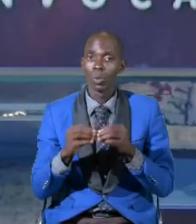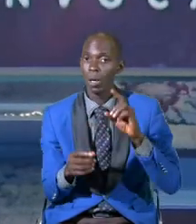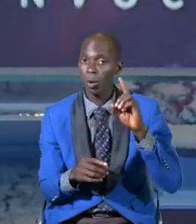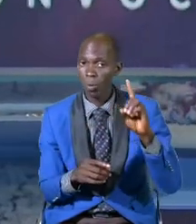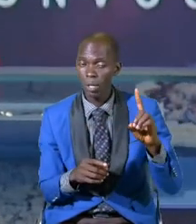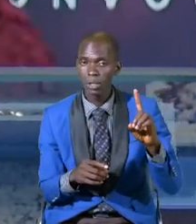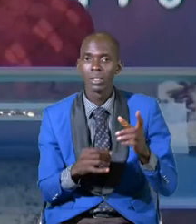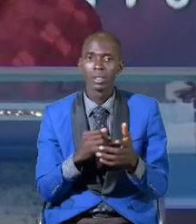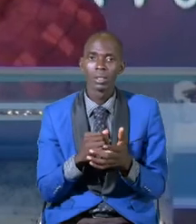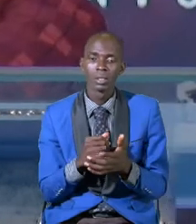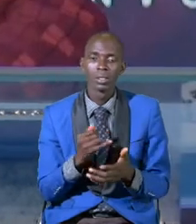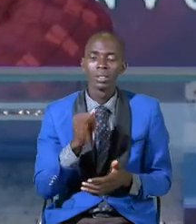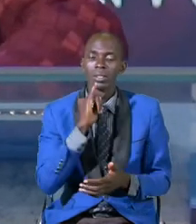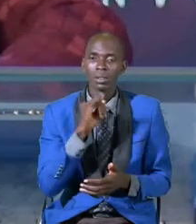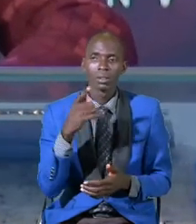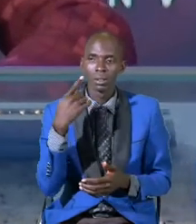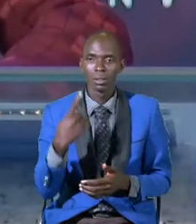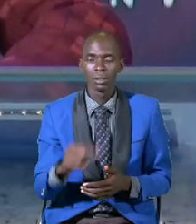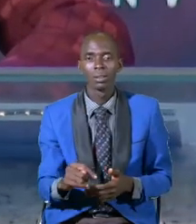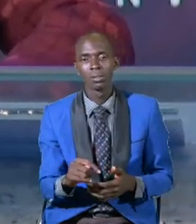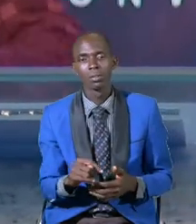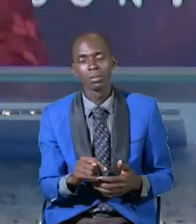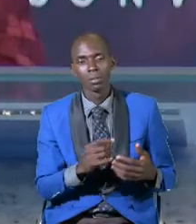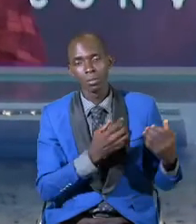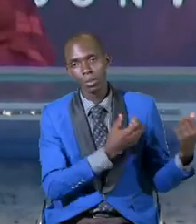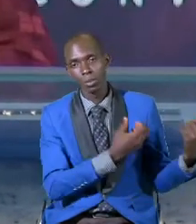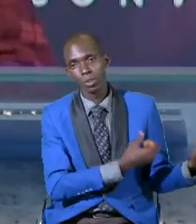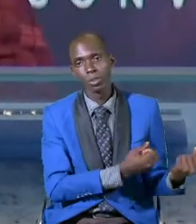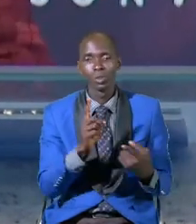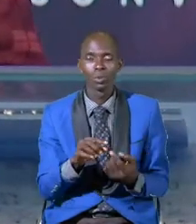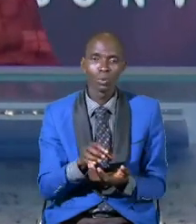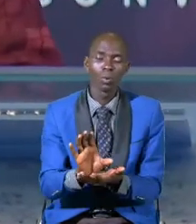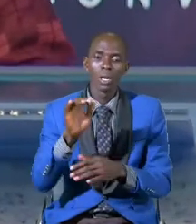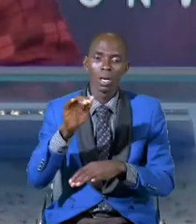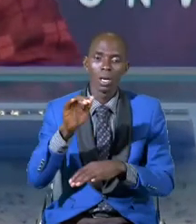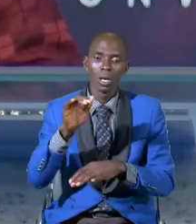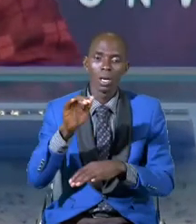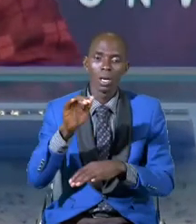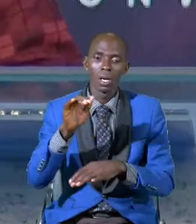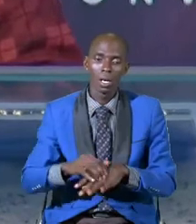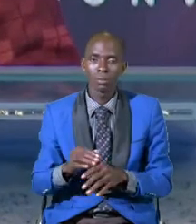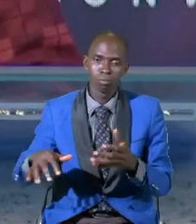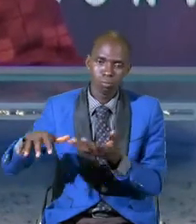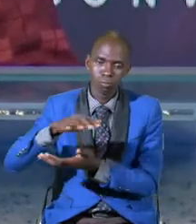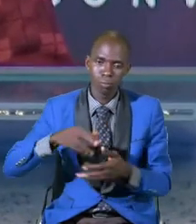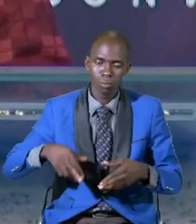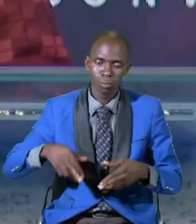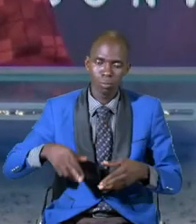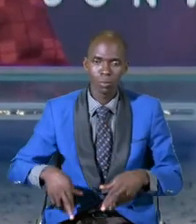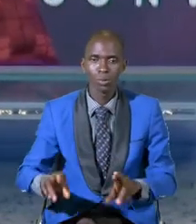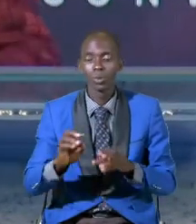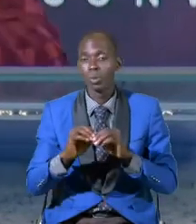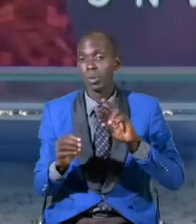is the courage to cope at crossroads. Point number two. Number two